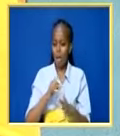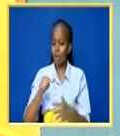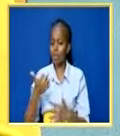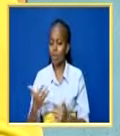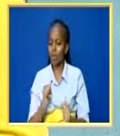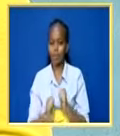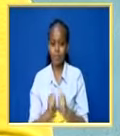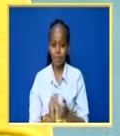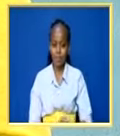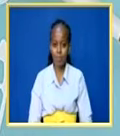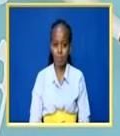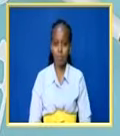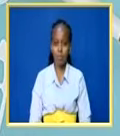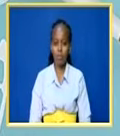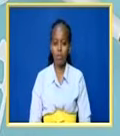can you do?